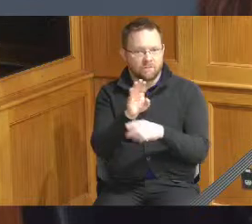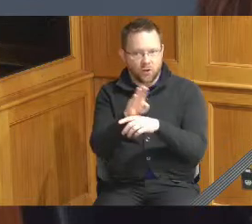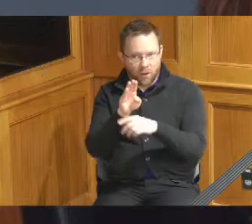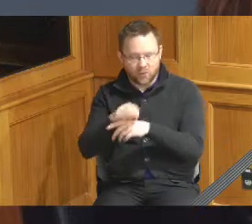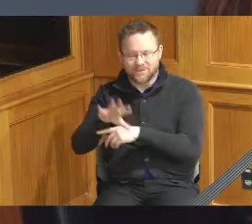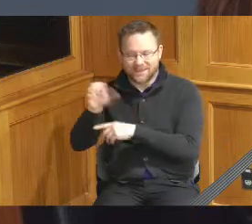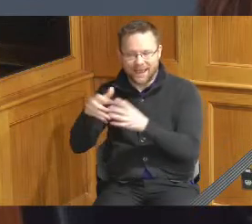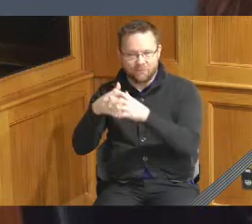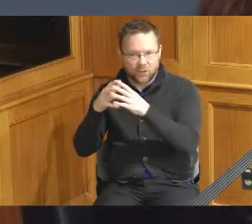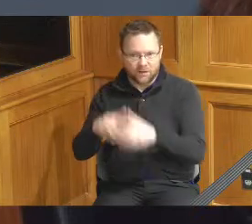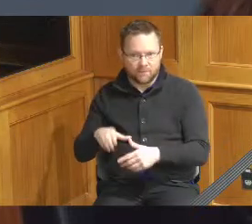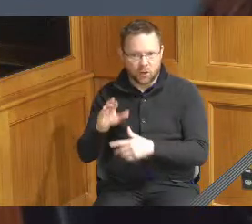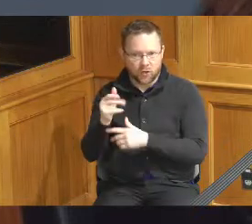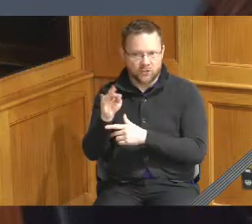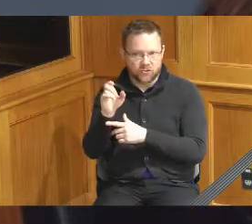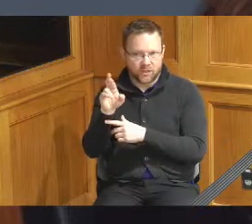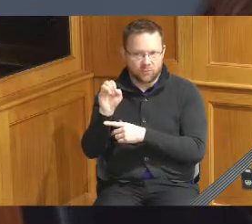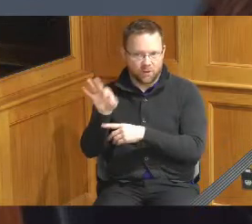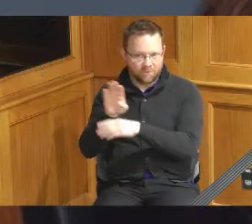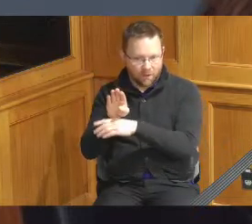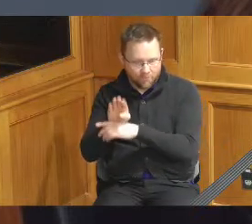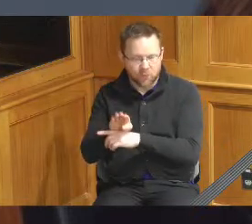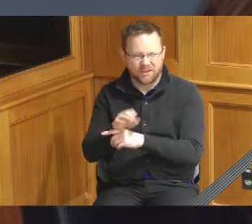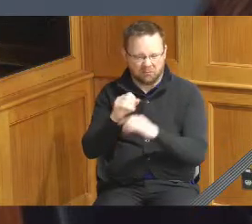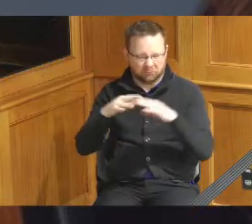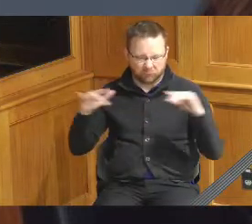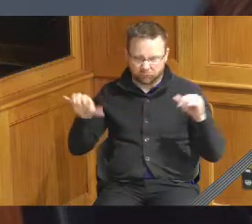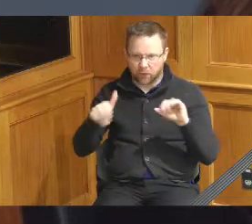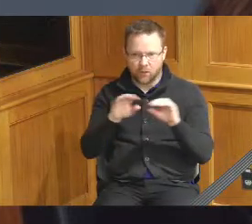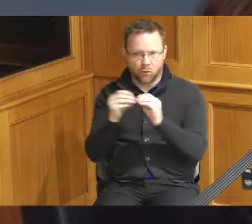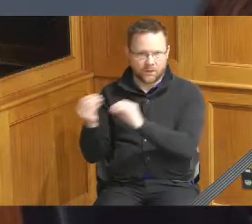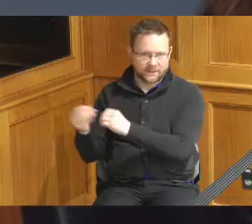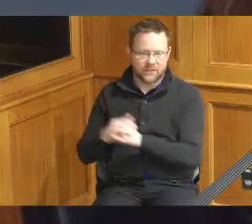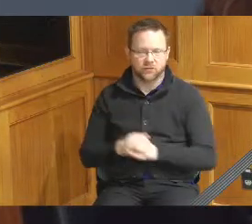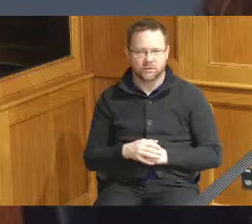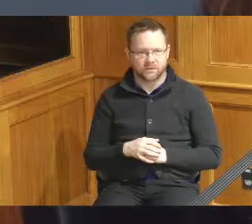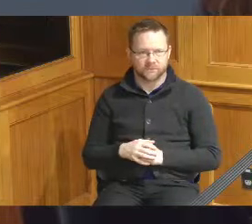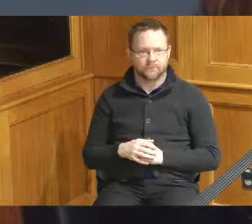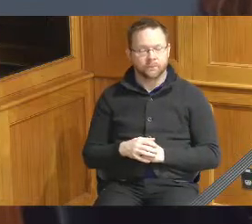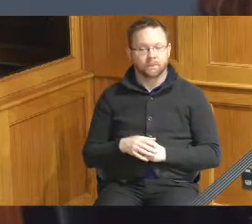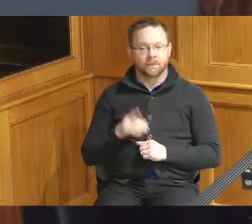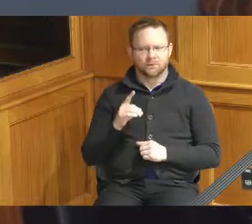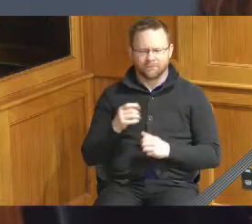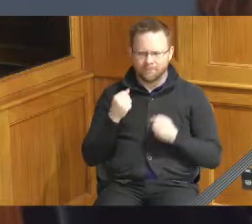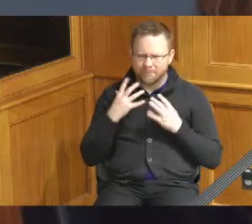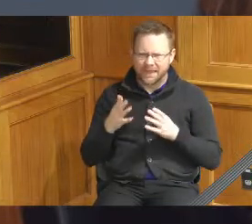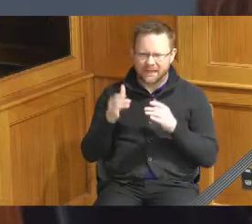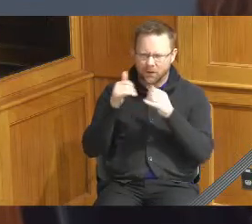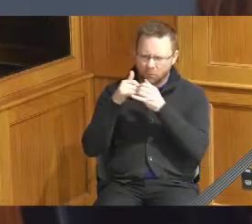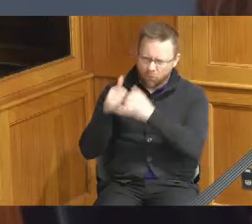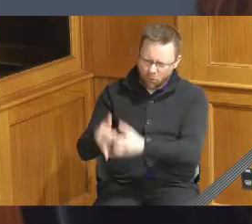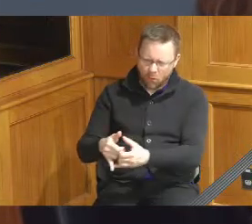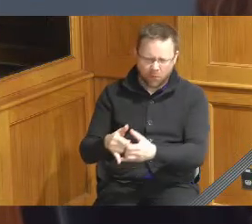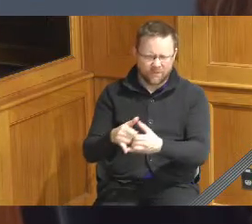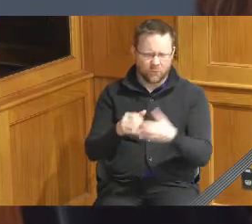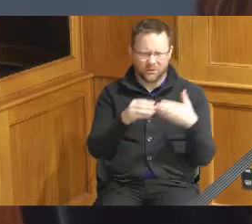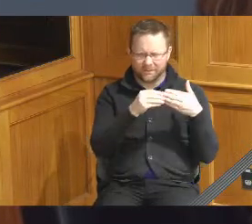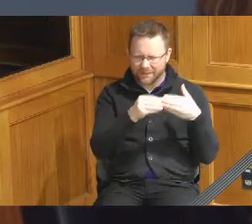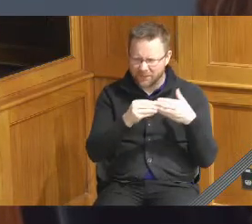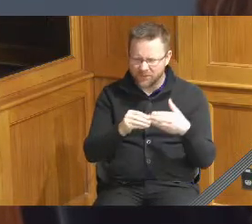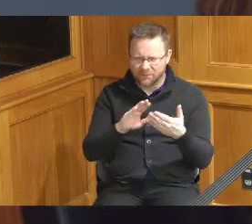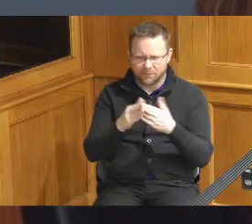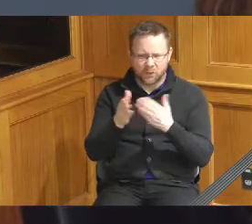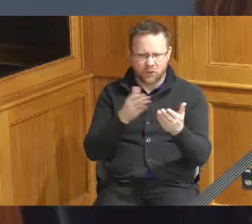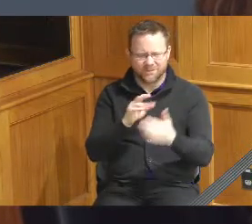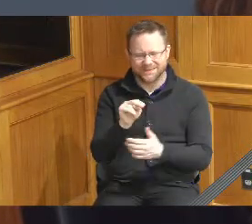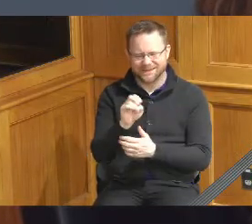many other organizations. Whereas she has been honored over the years with Community Leadership and Service Awards,